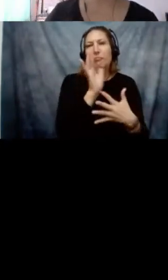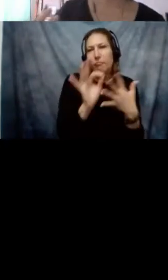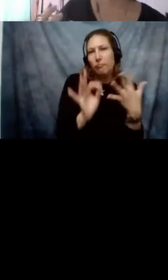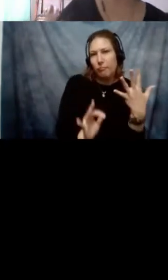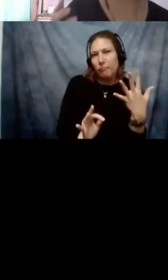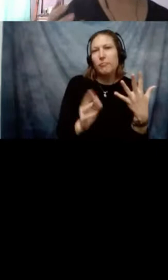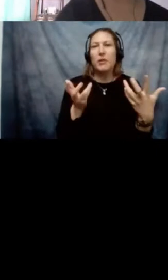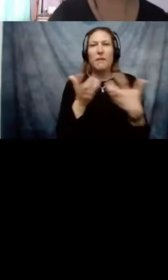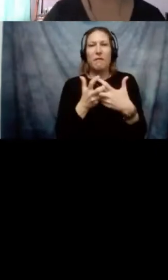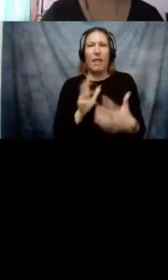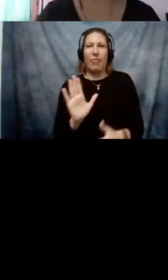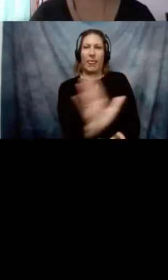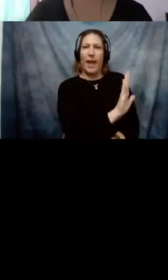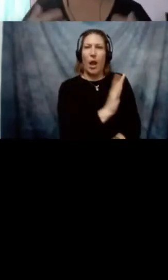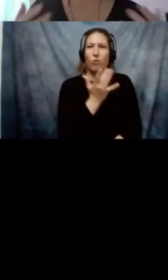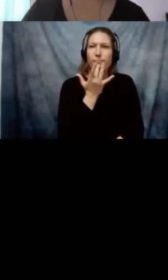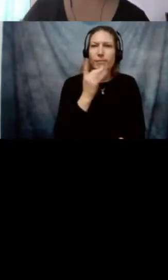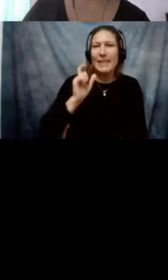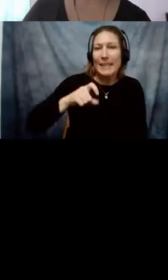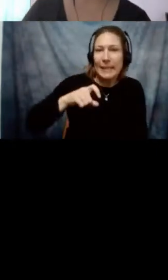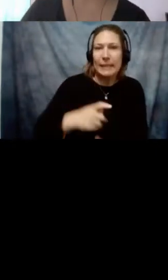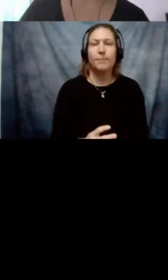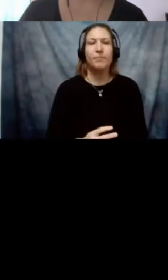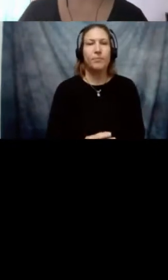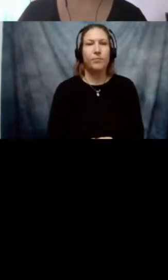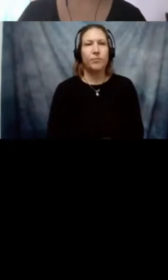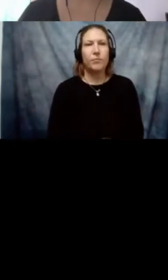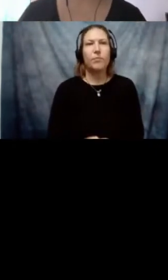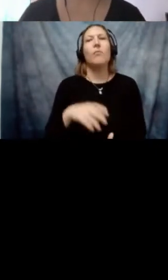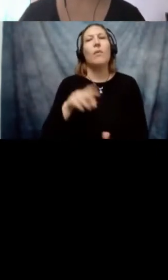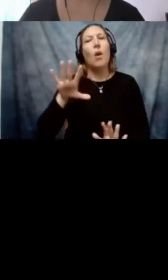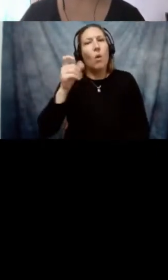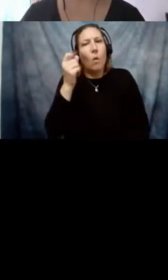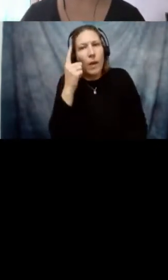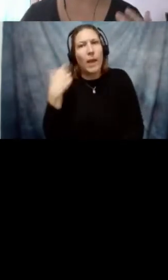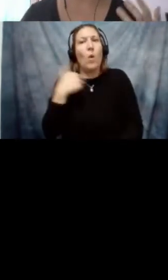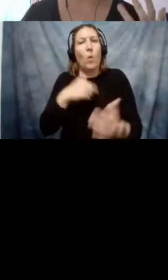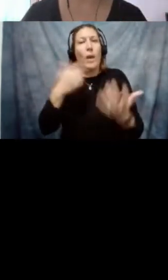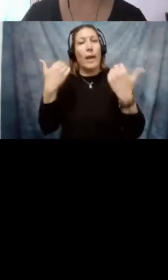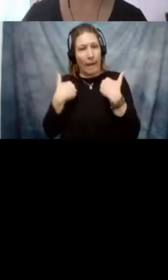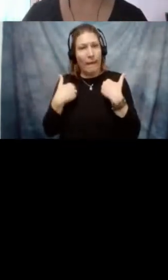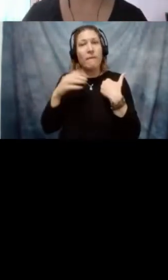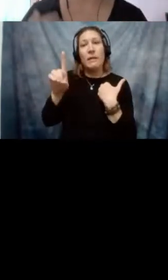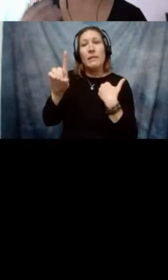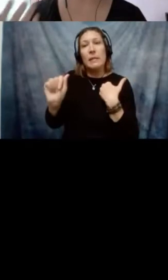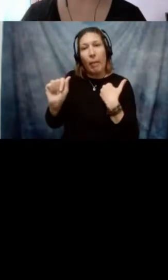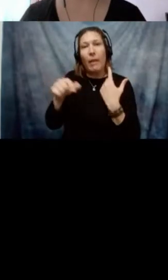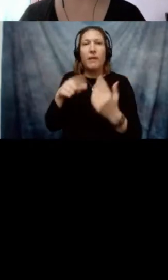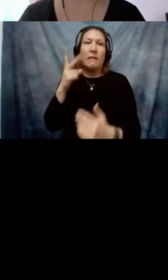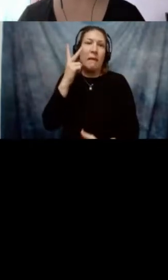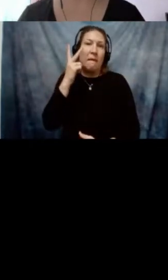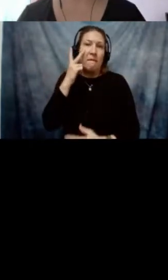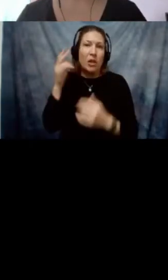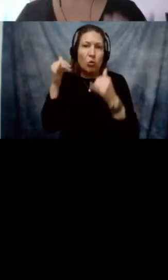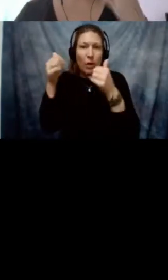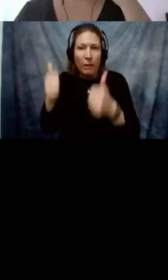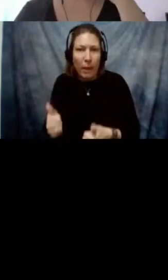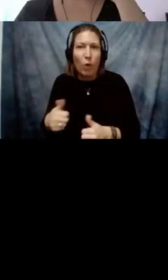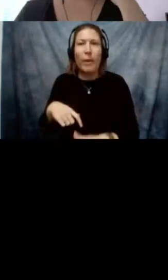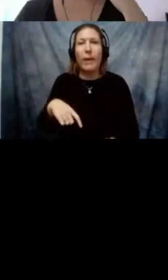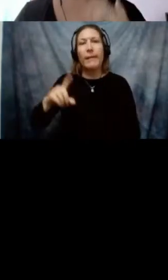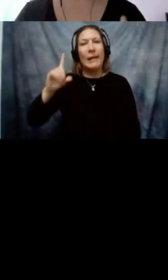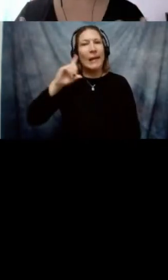not just disability. So yes, we do have the sensory disabilities, like people who have vision impairment or hearing impairment. We do